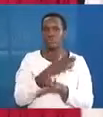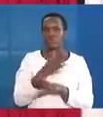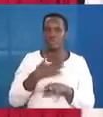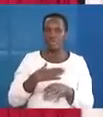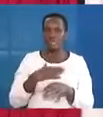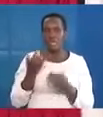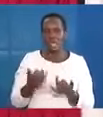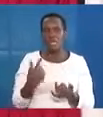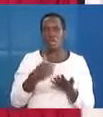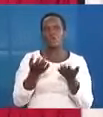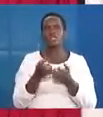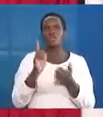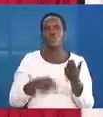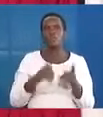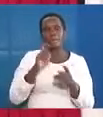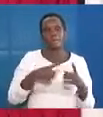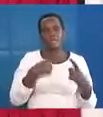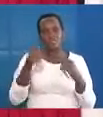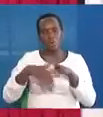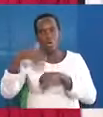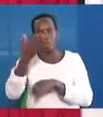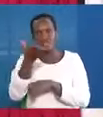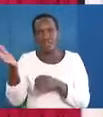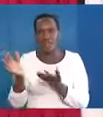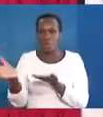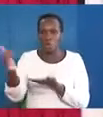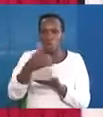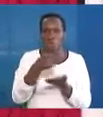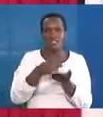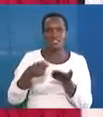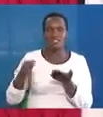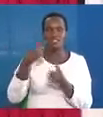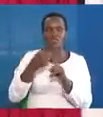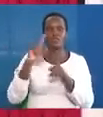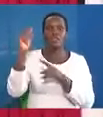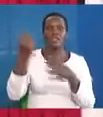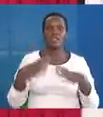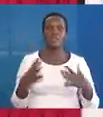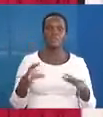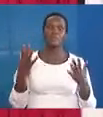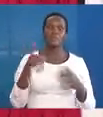need to go out and collect signatures from Kenyans.